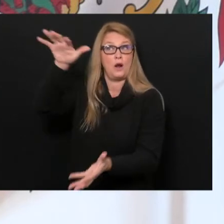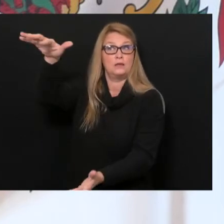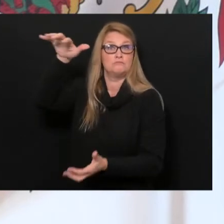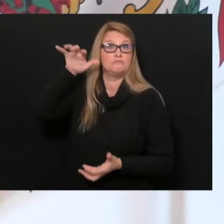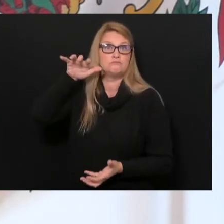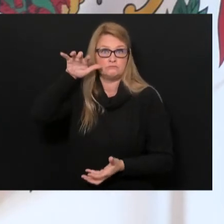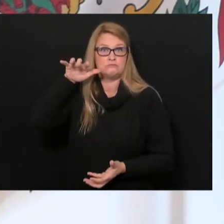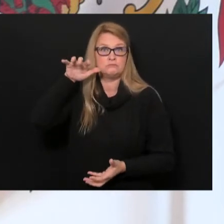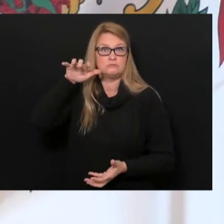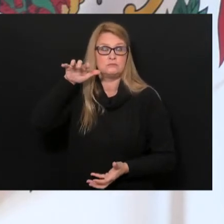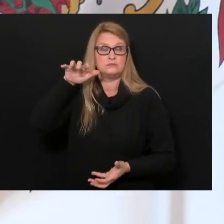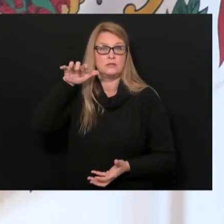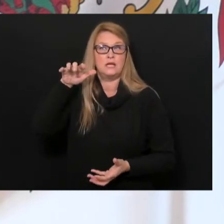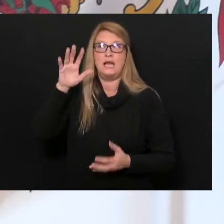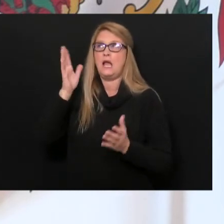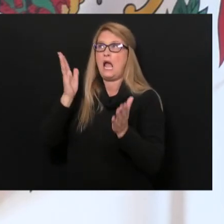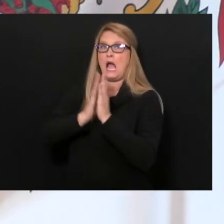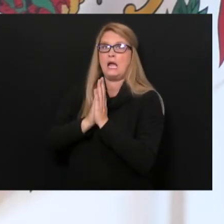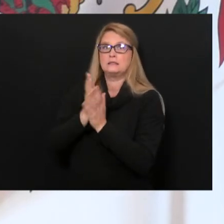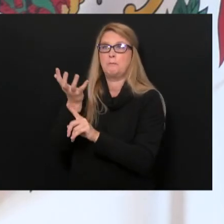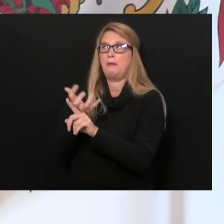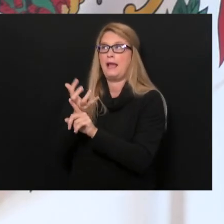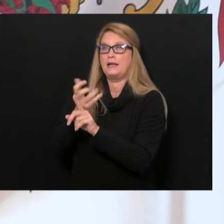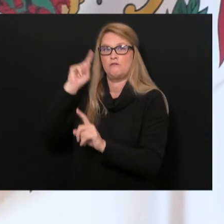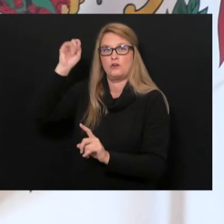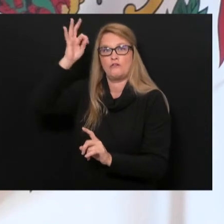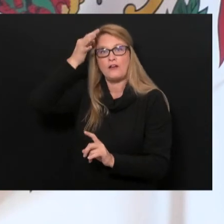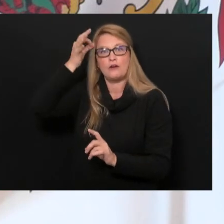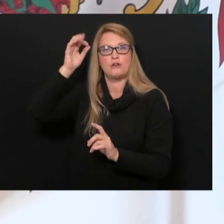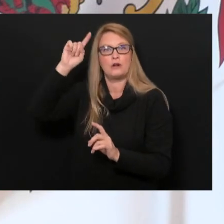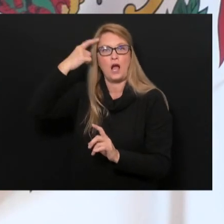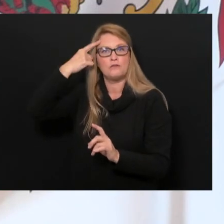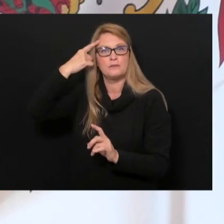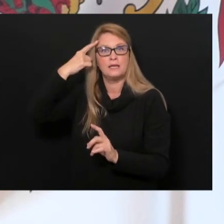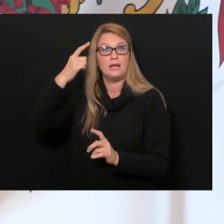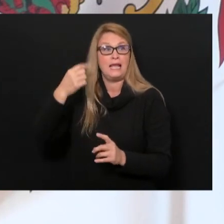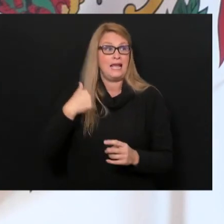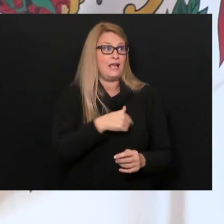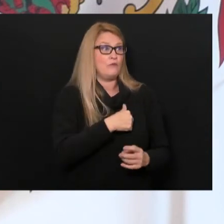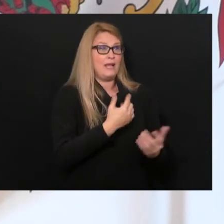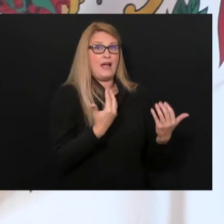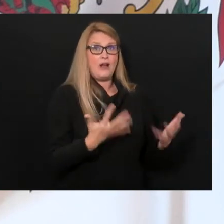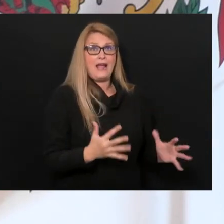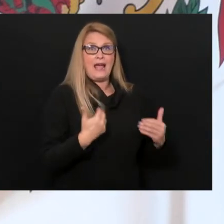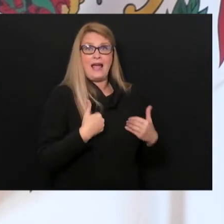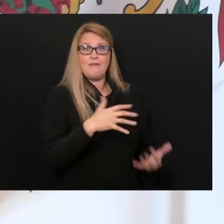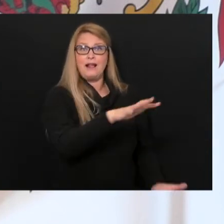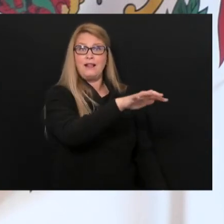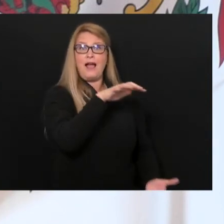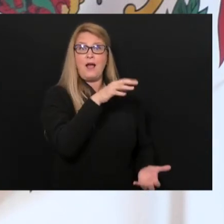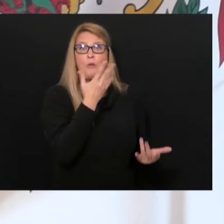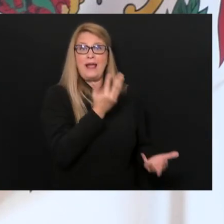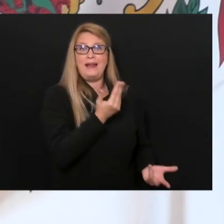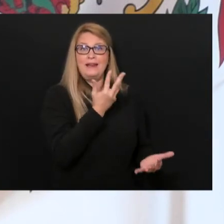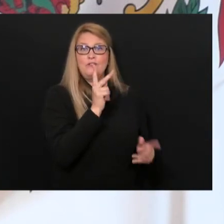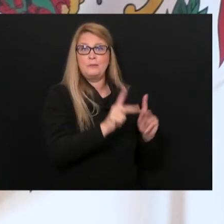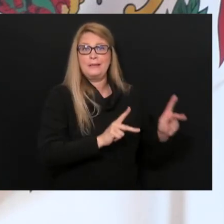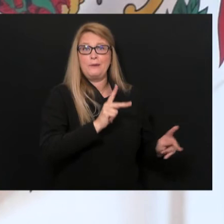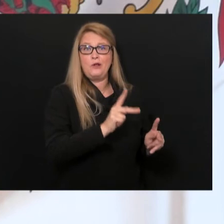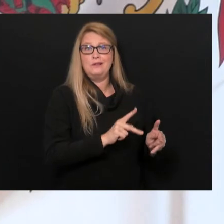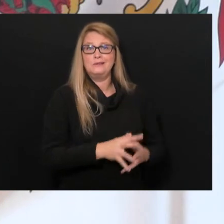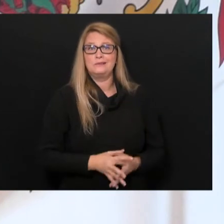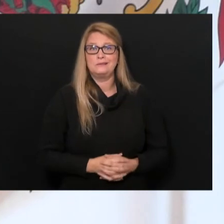squeaky wheel to the federal government and get more for you if we've got warehouses full of vaccines. Now, and